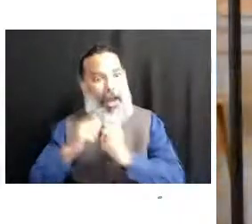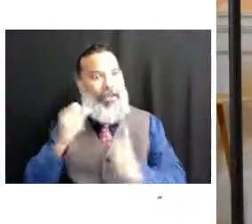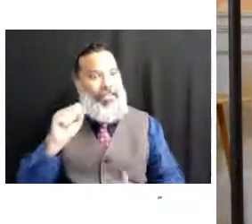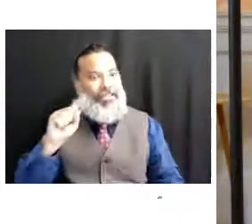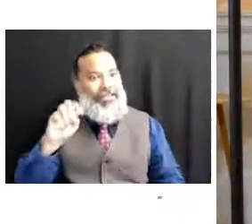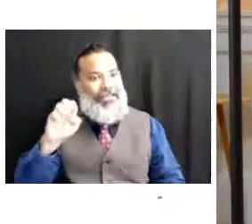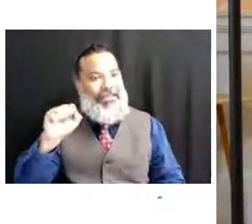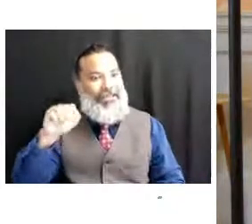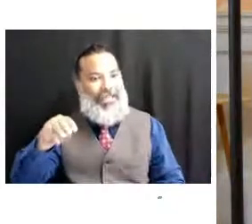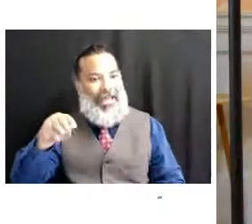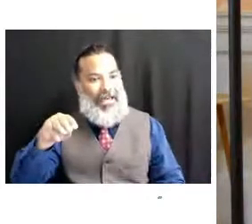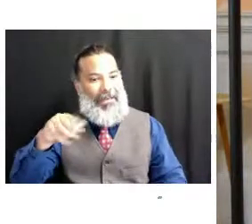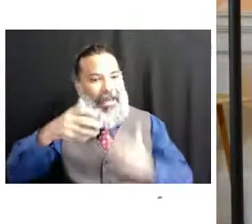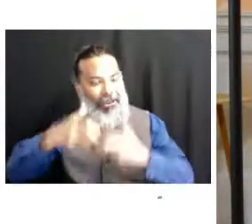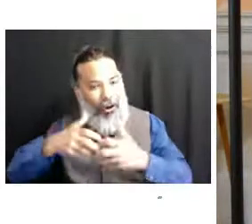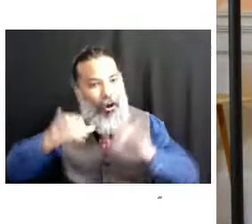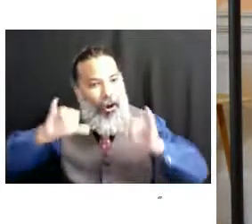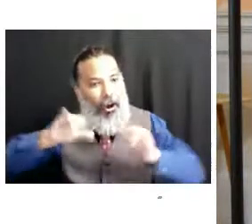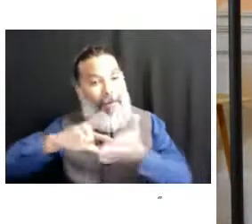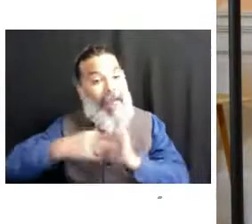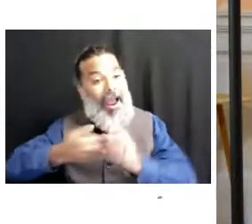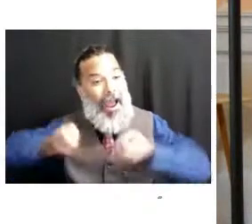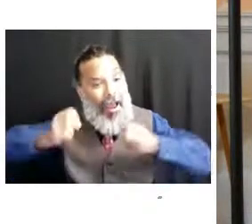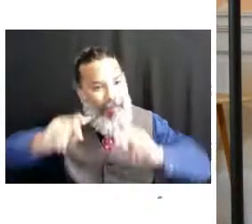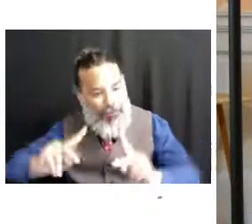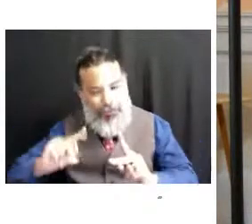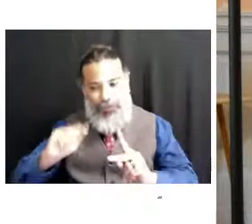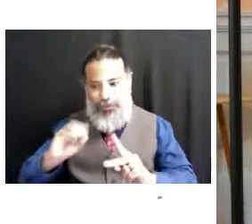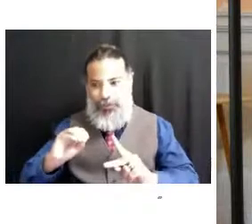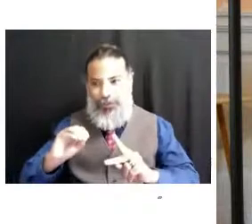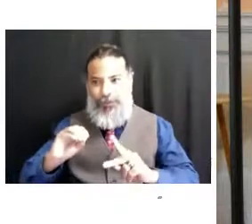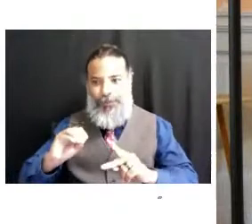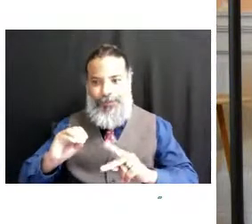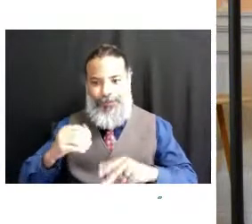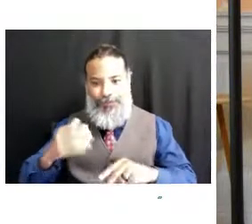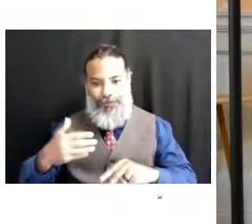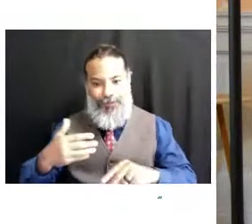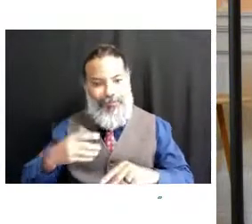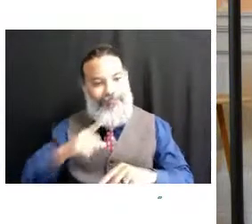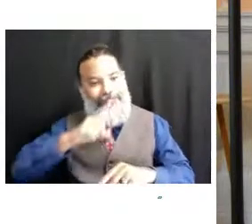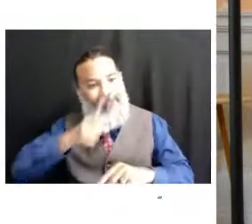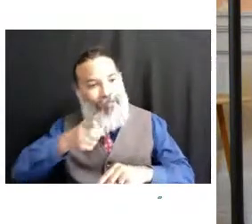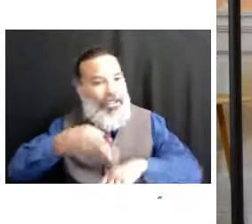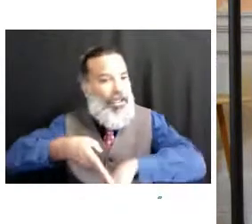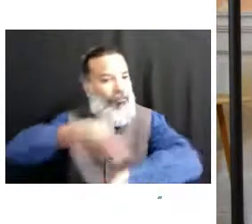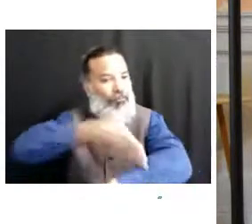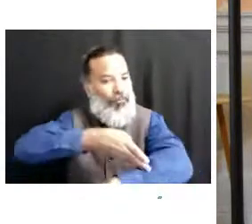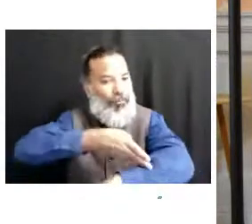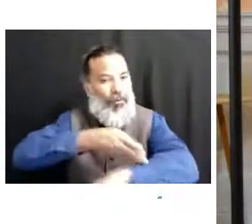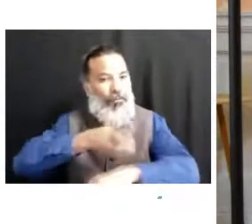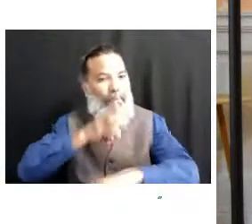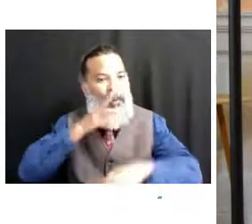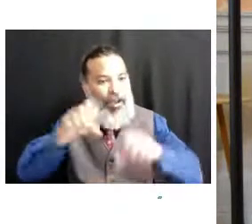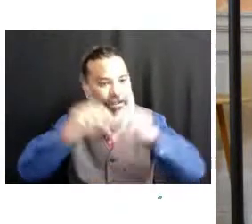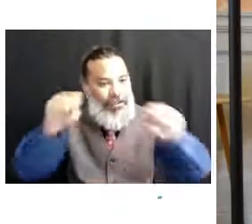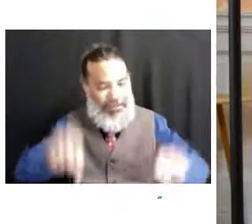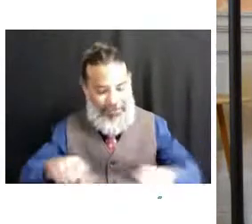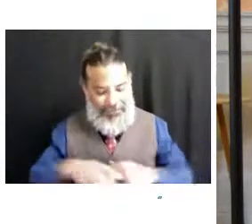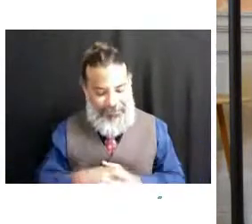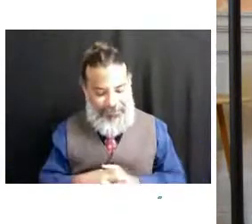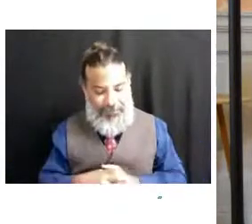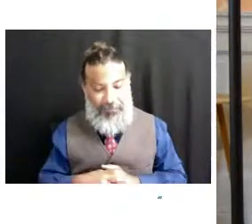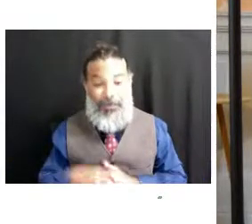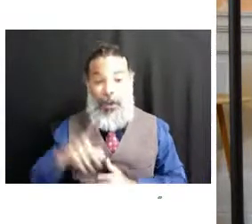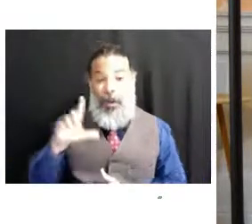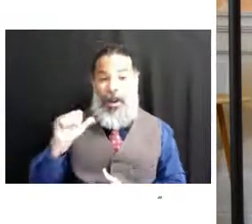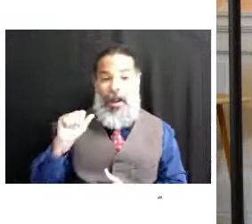engine came the opportunity to really improve water systems. So